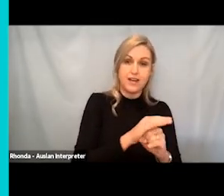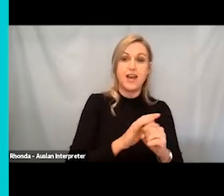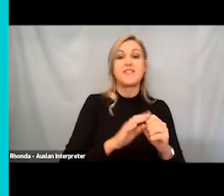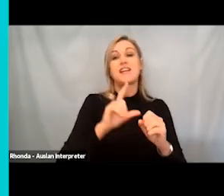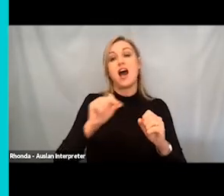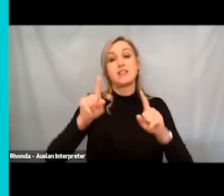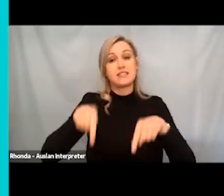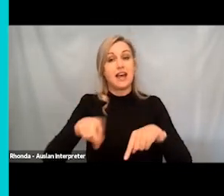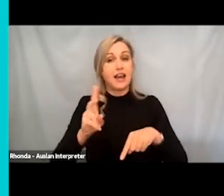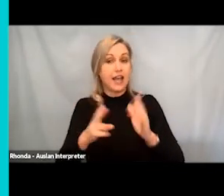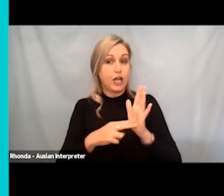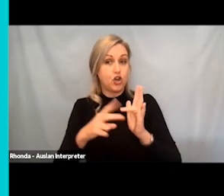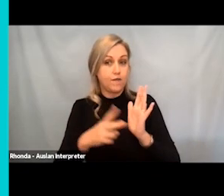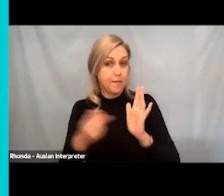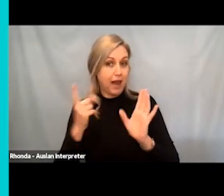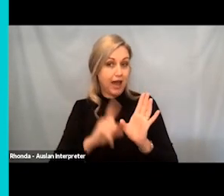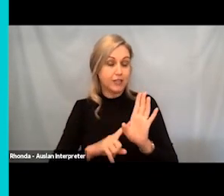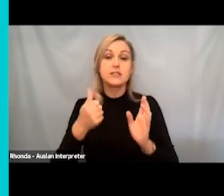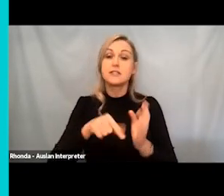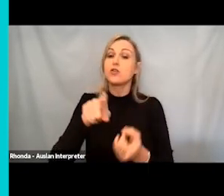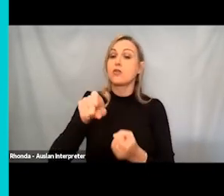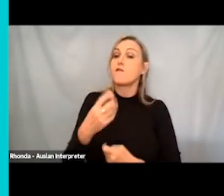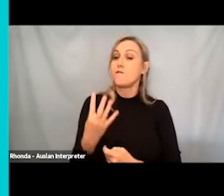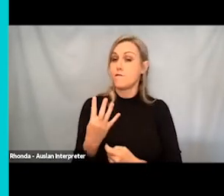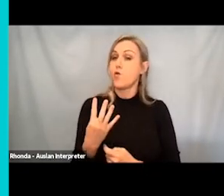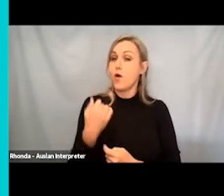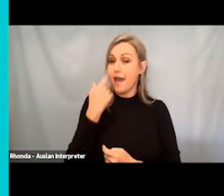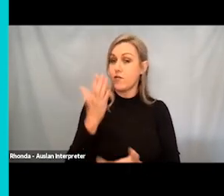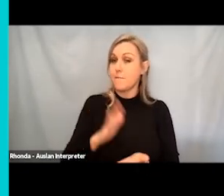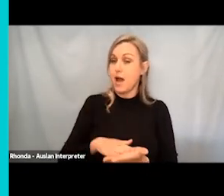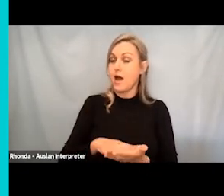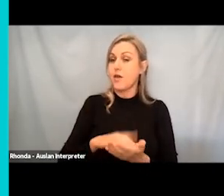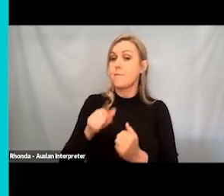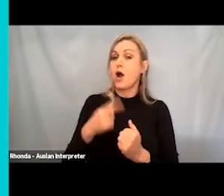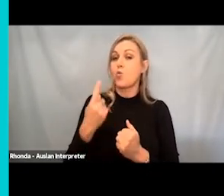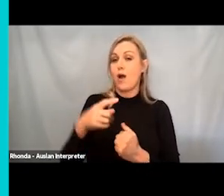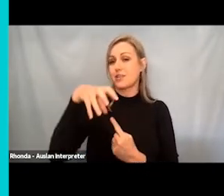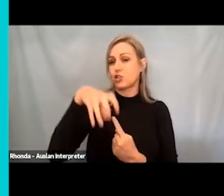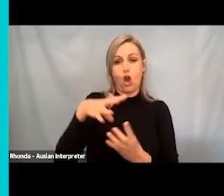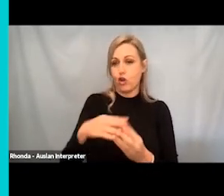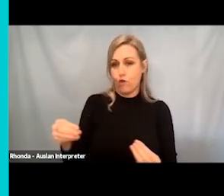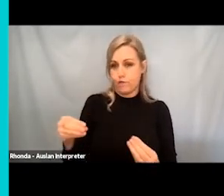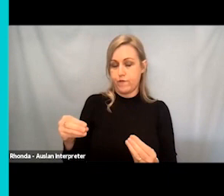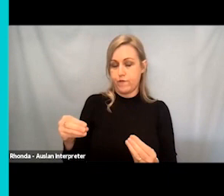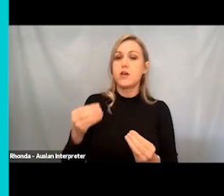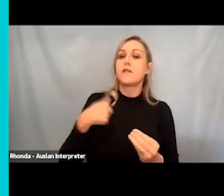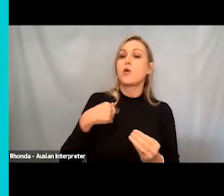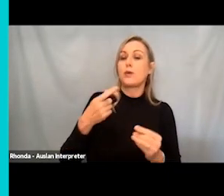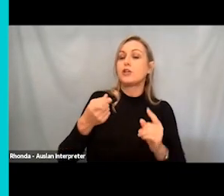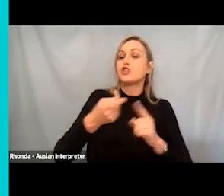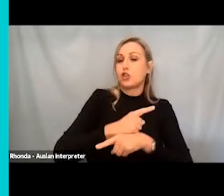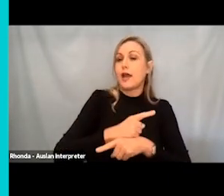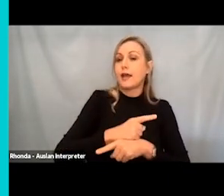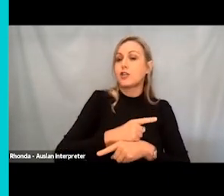in November, we still managed to recruit 4 participants per month. We lost one of our sites, and we made important changes to